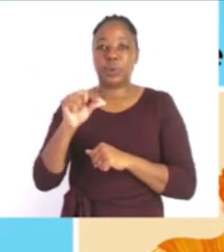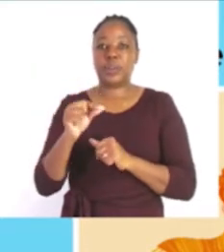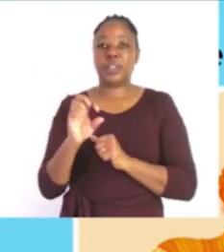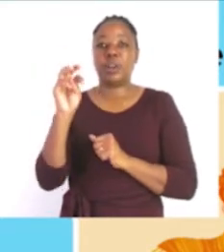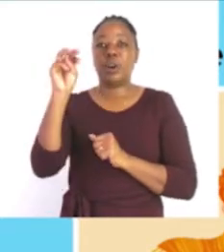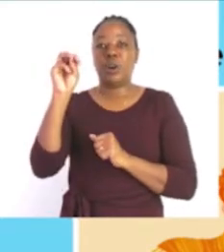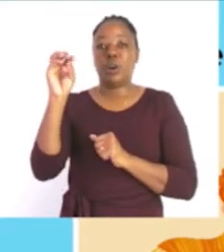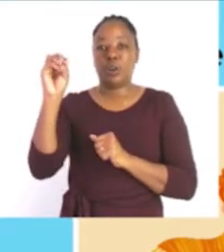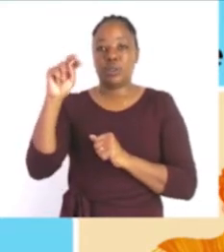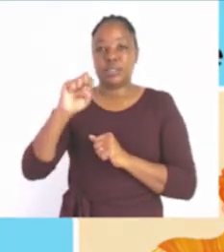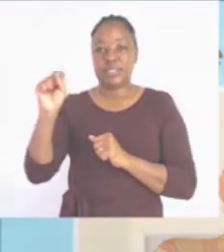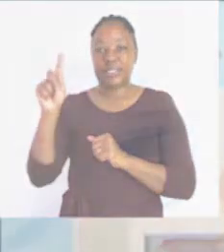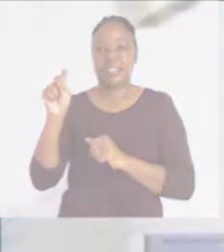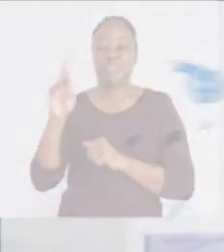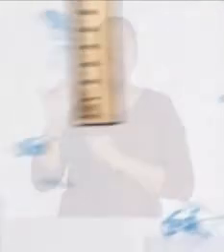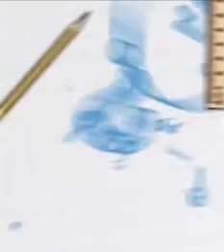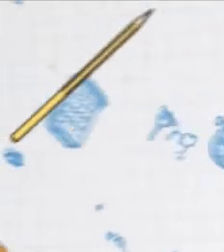and onset rhyme.